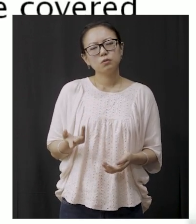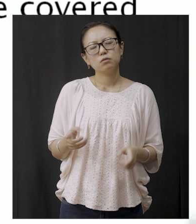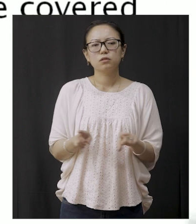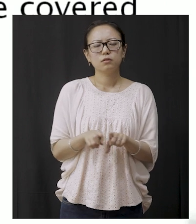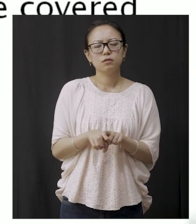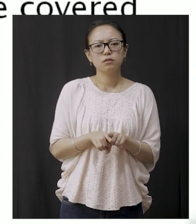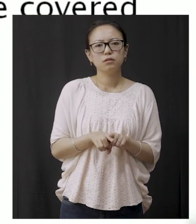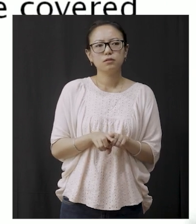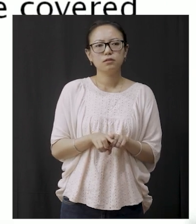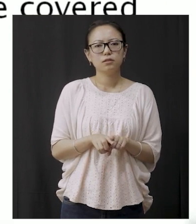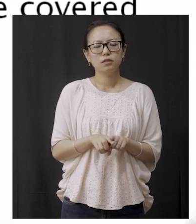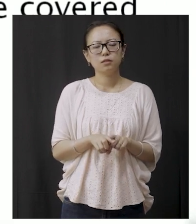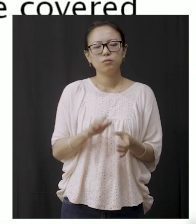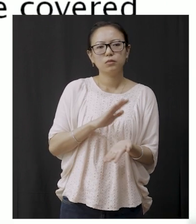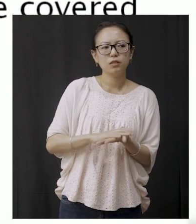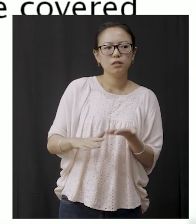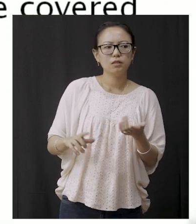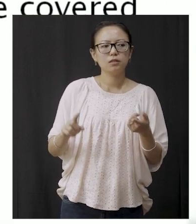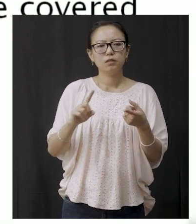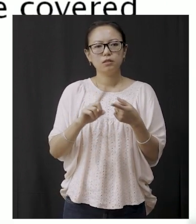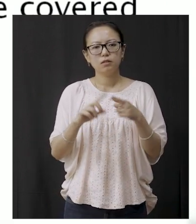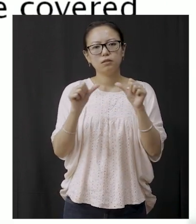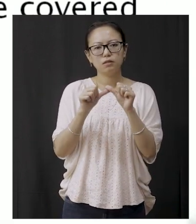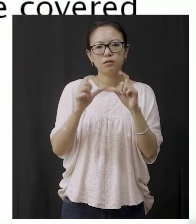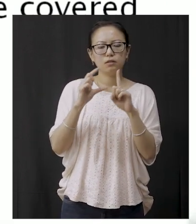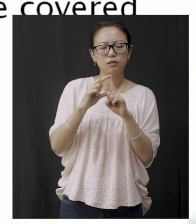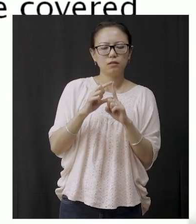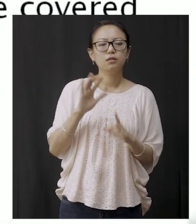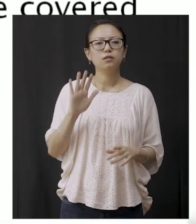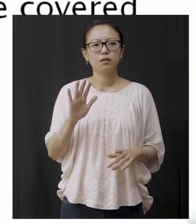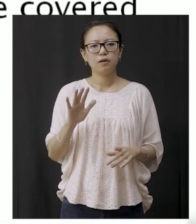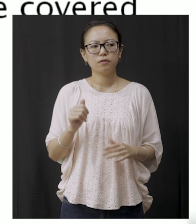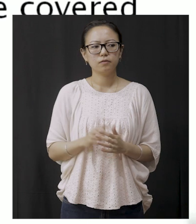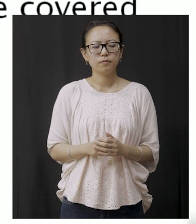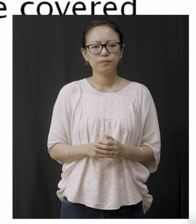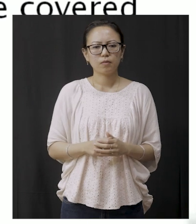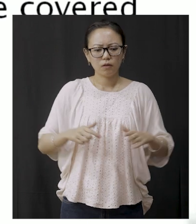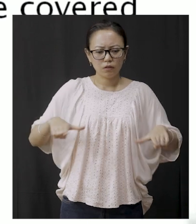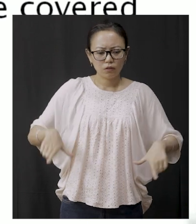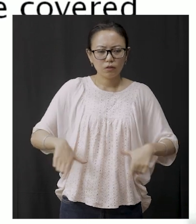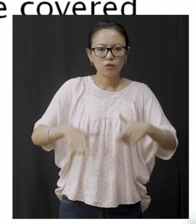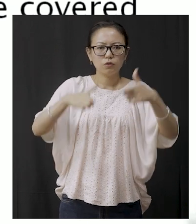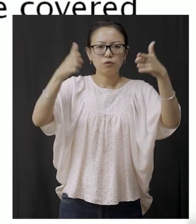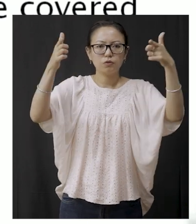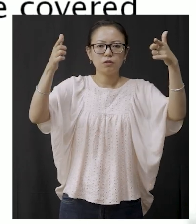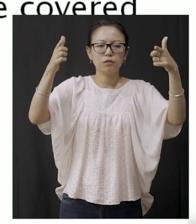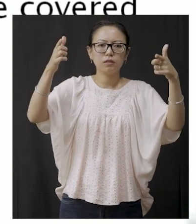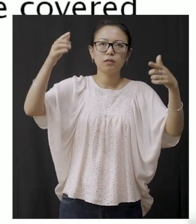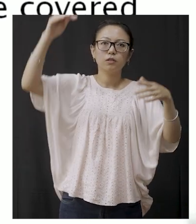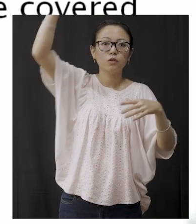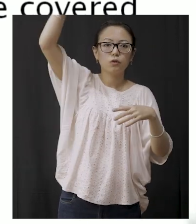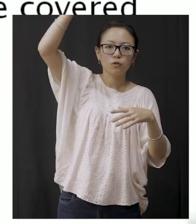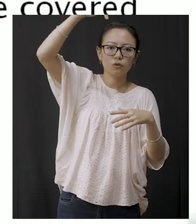in this line, and their heads in the sky. That means the trees, they have their head. This is the head